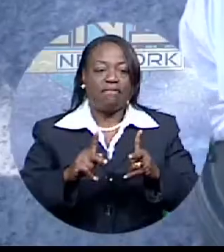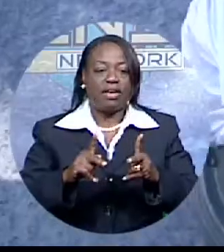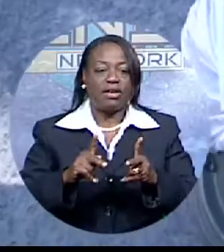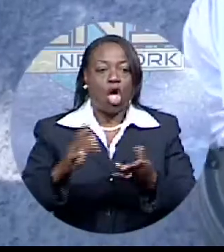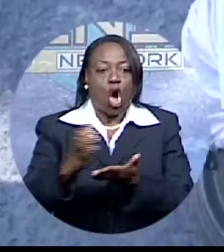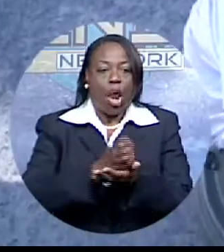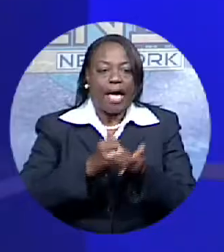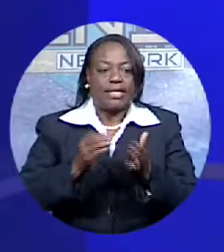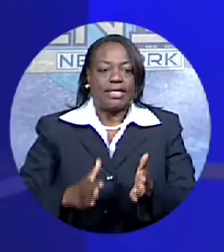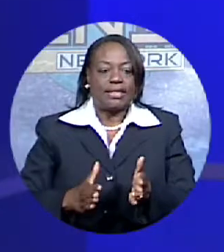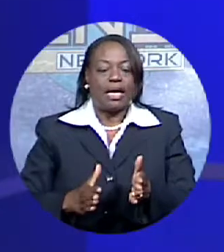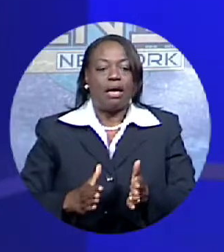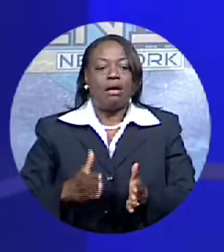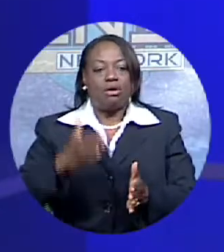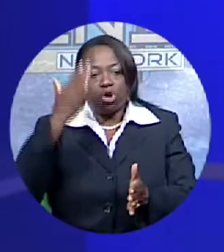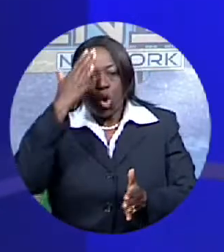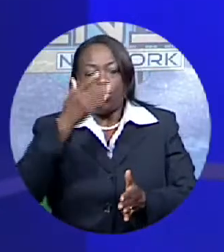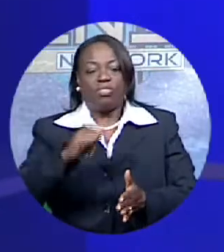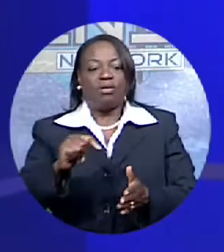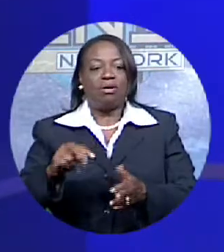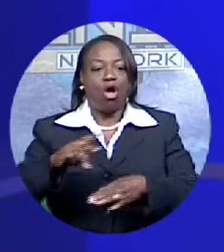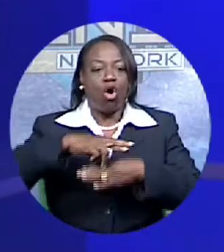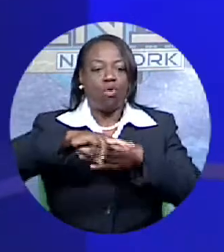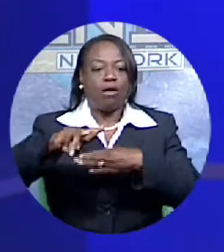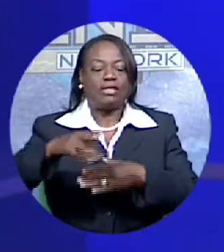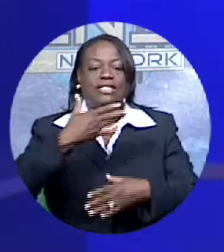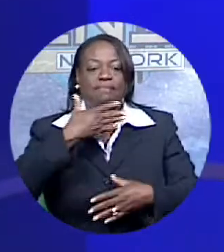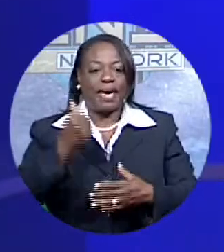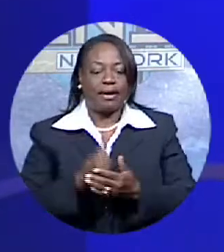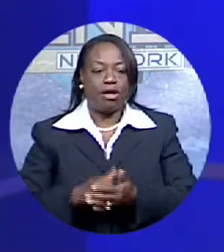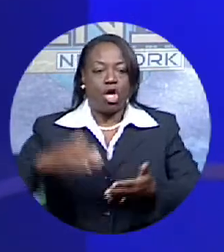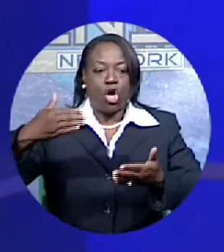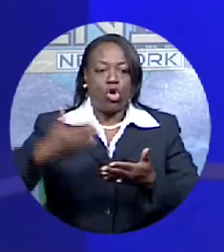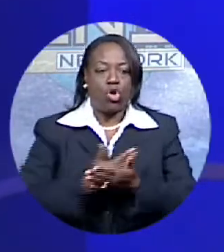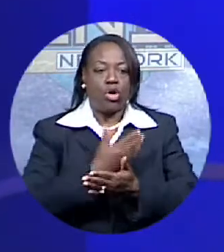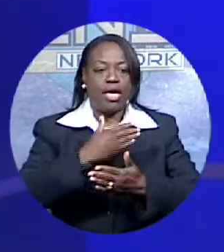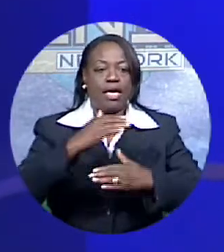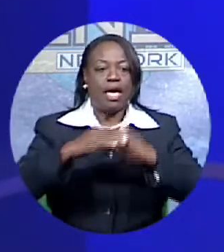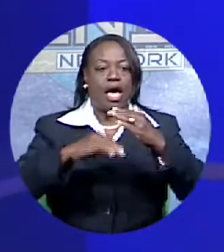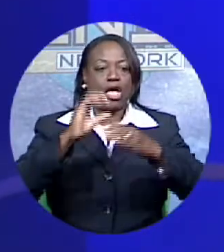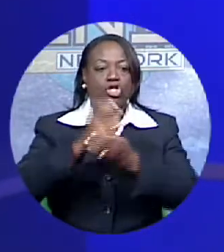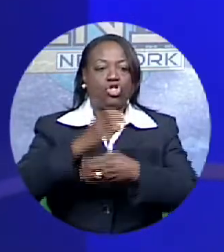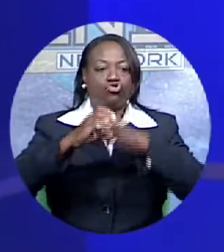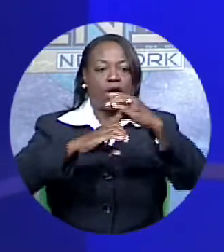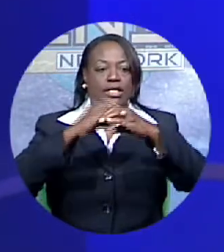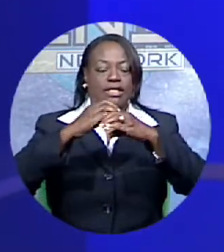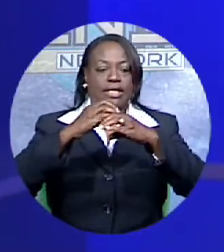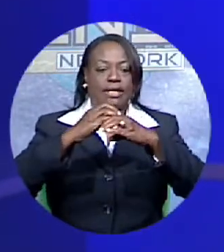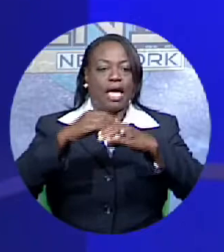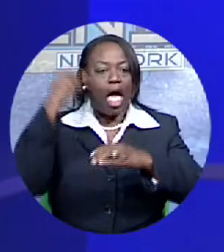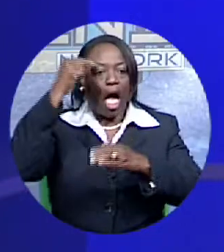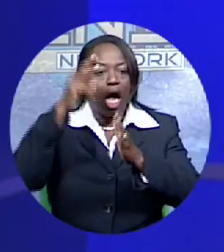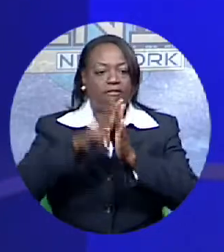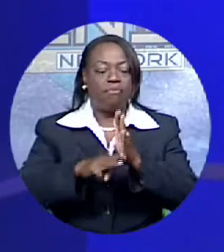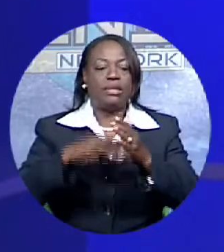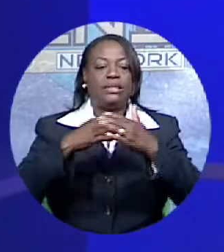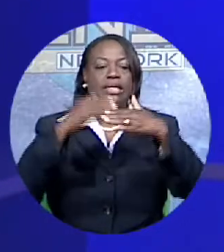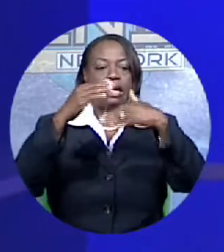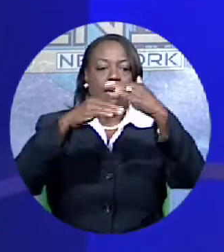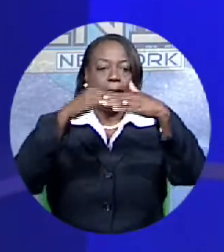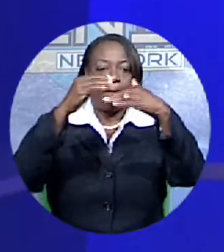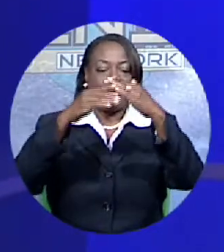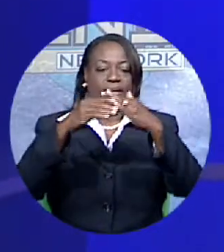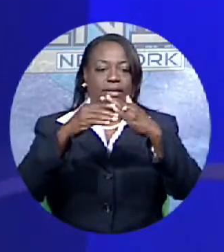routes. Newly constructed government buildings are under the microscope of the government after structural and health concerns have